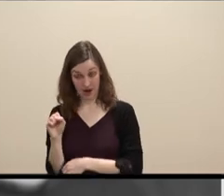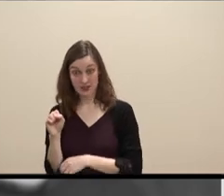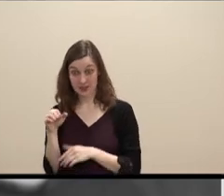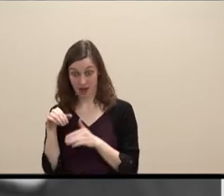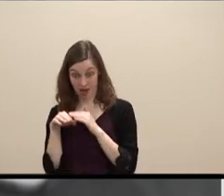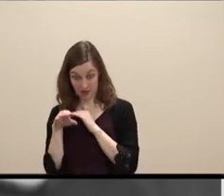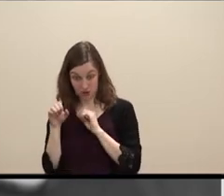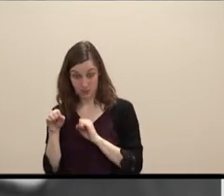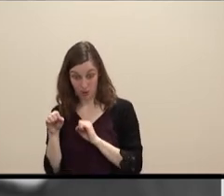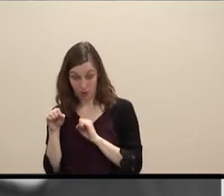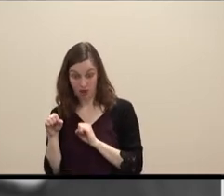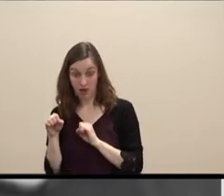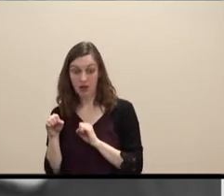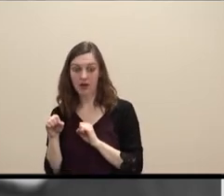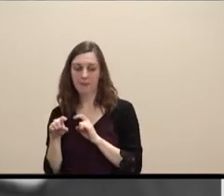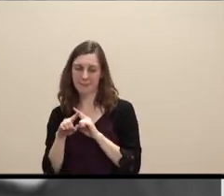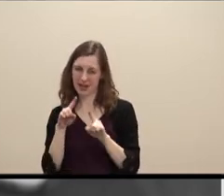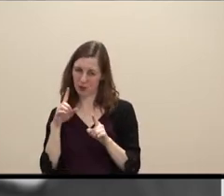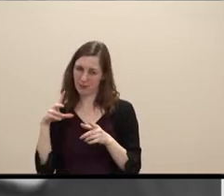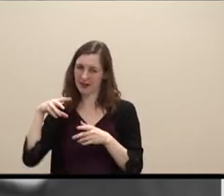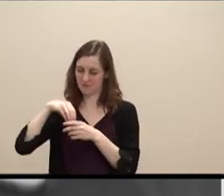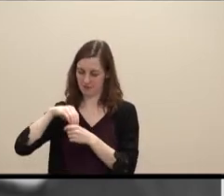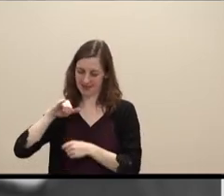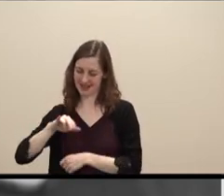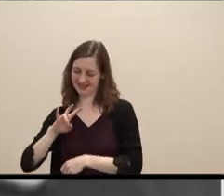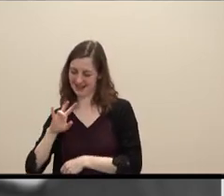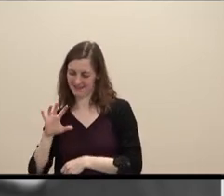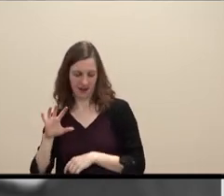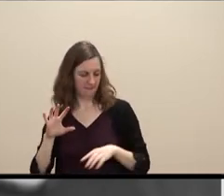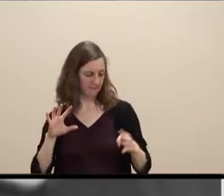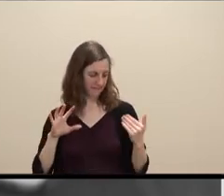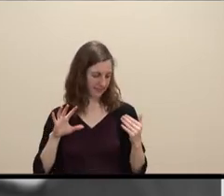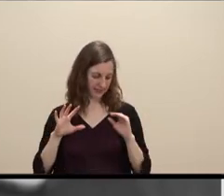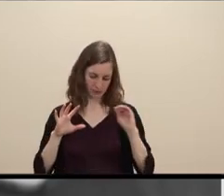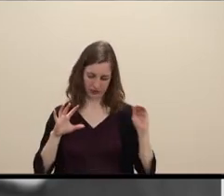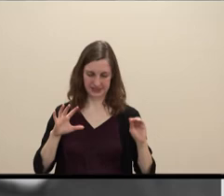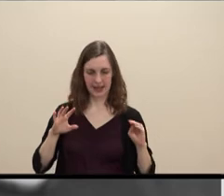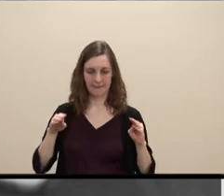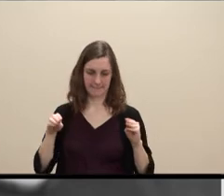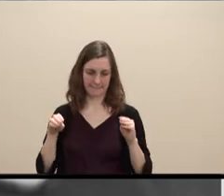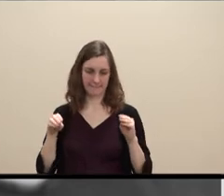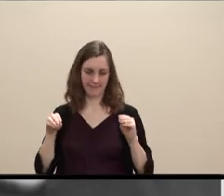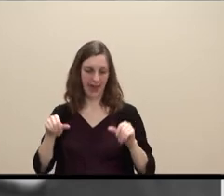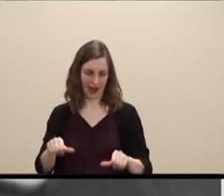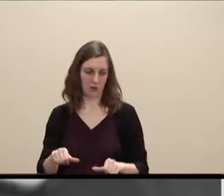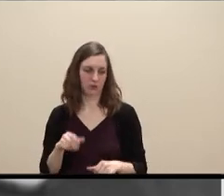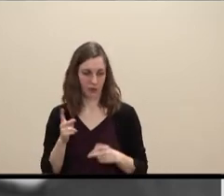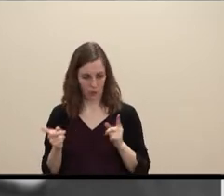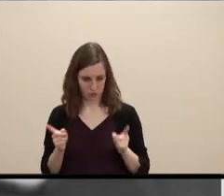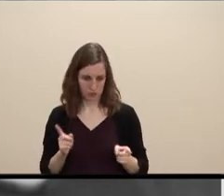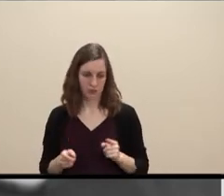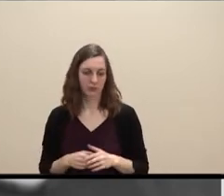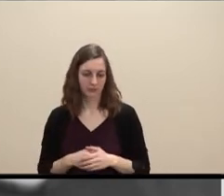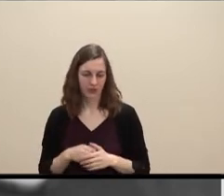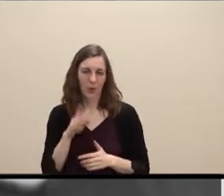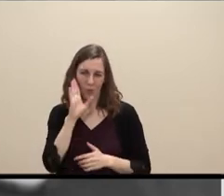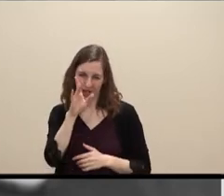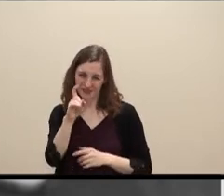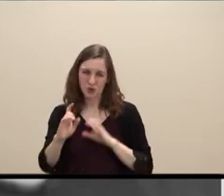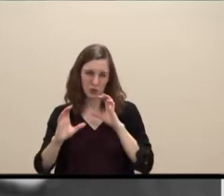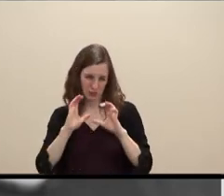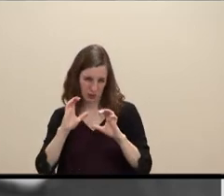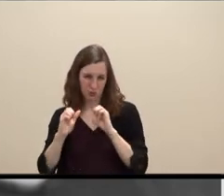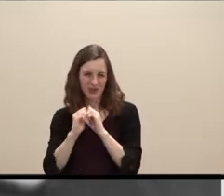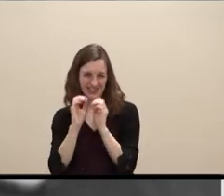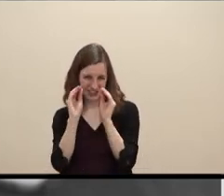of that 75% payout or that 15% payout. And we know that we're going to have to communicate this with teachers